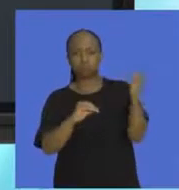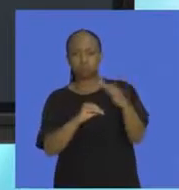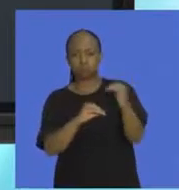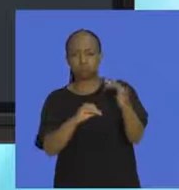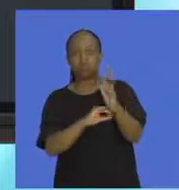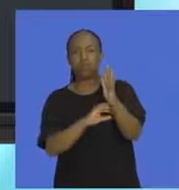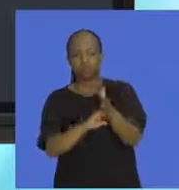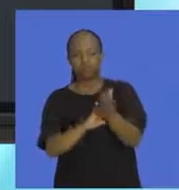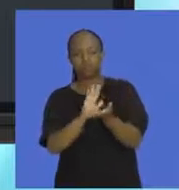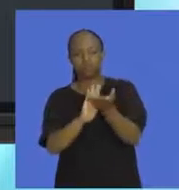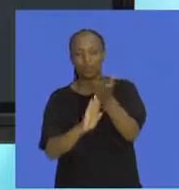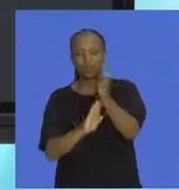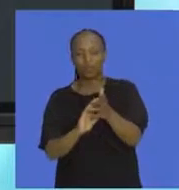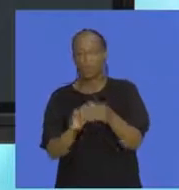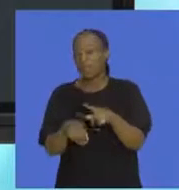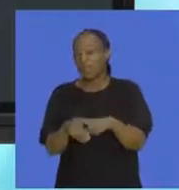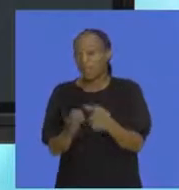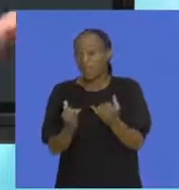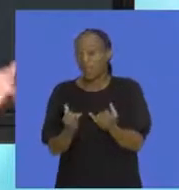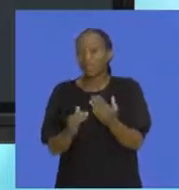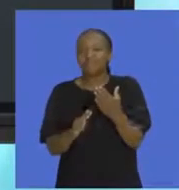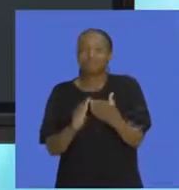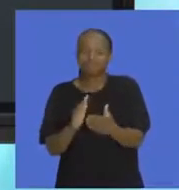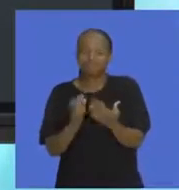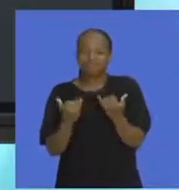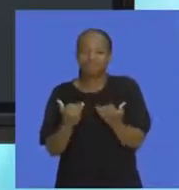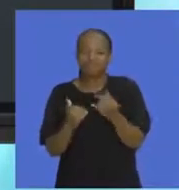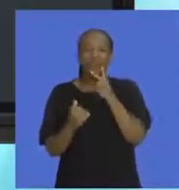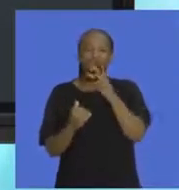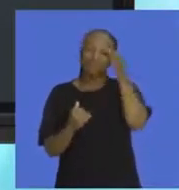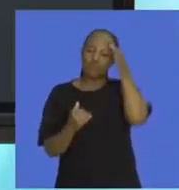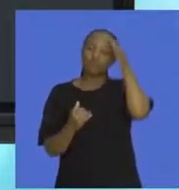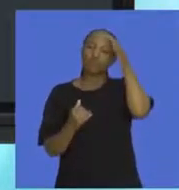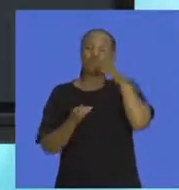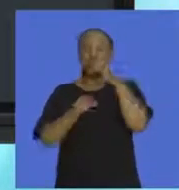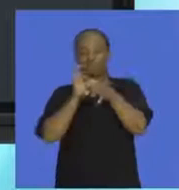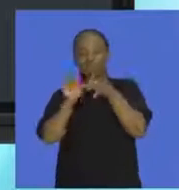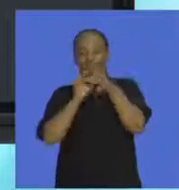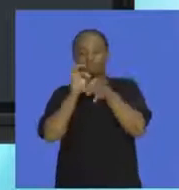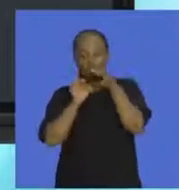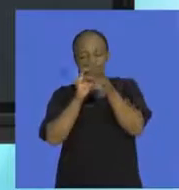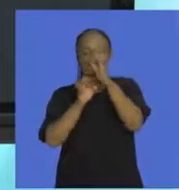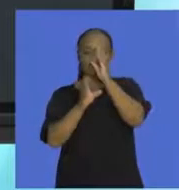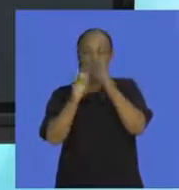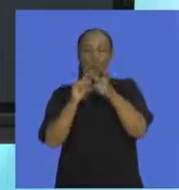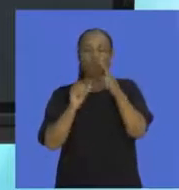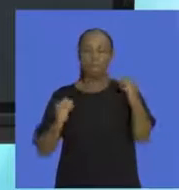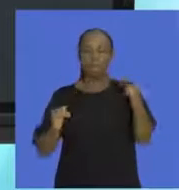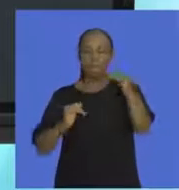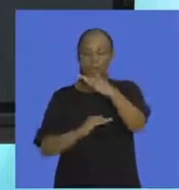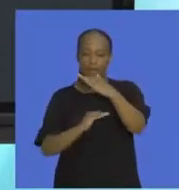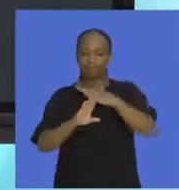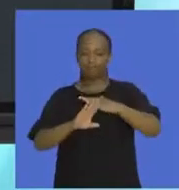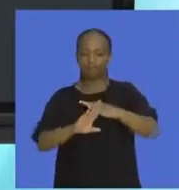current is going to increase. That's the time that we had for today, just to look over the concepts around, or exploring the